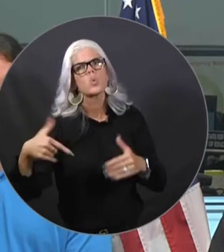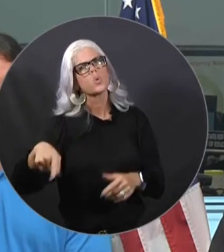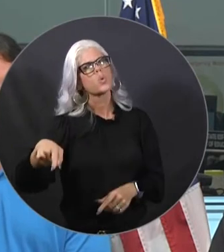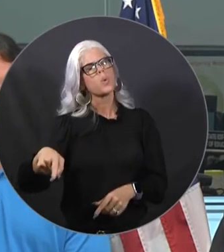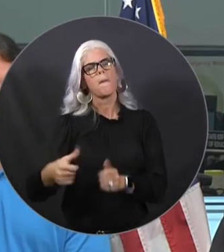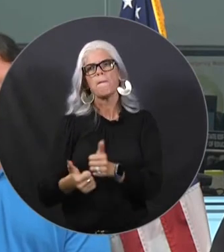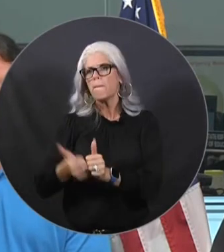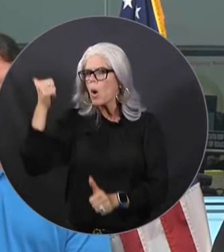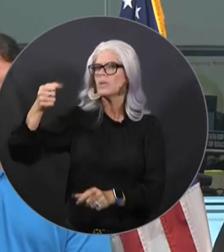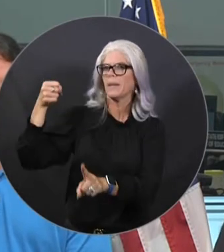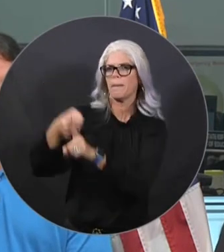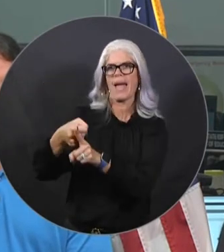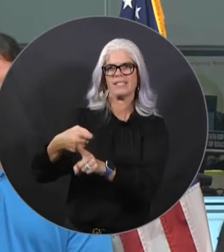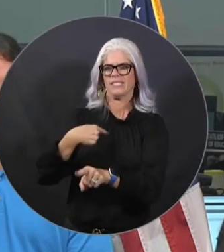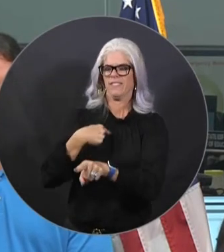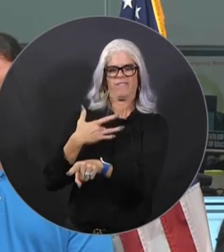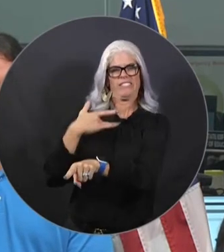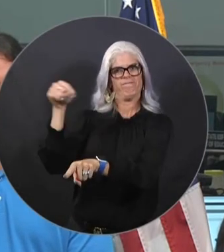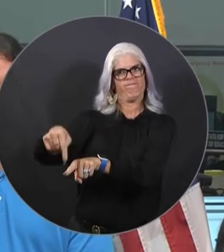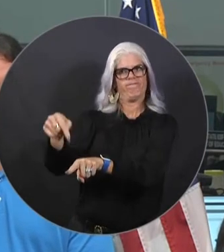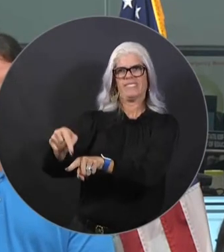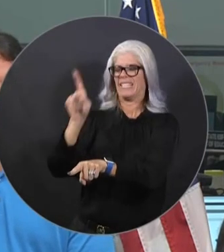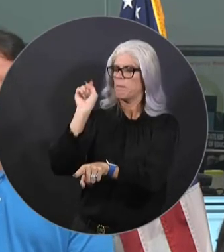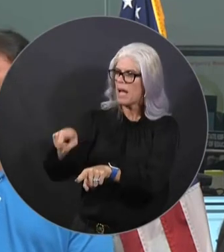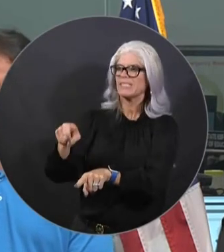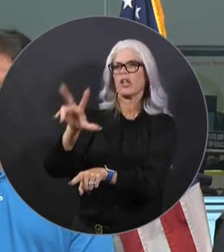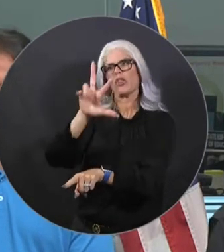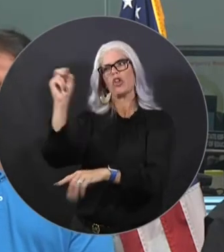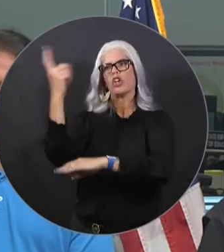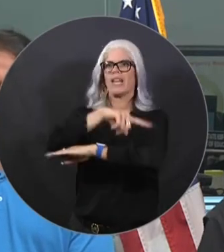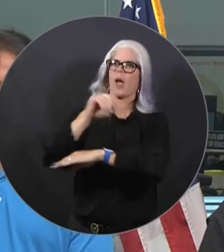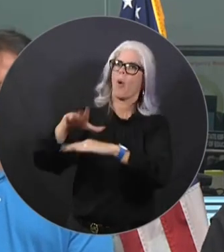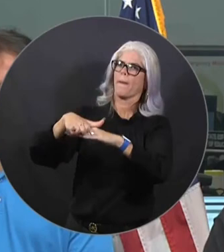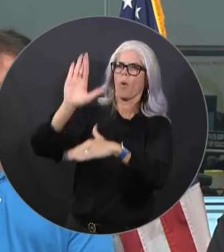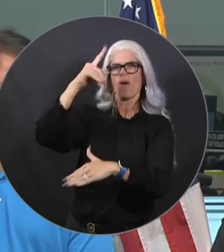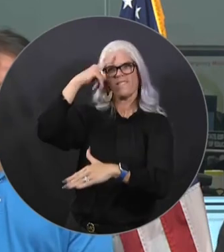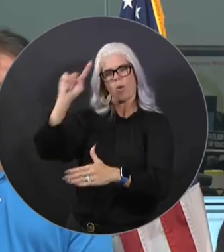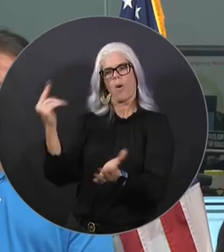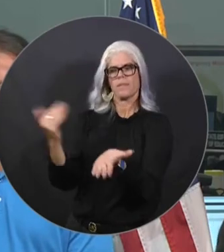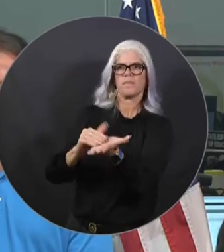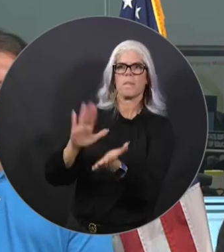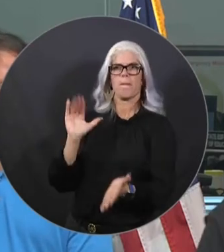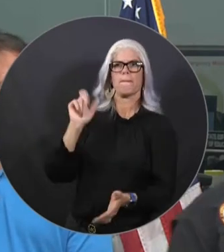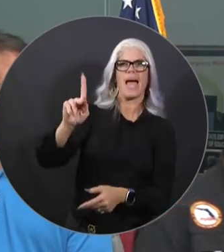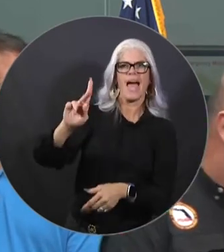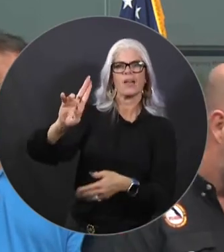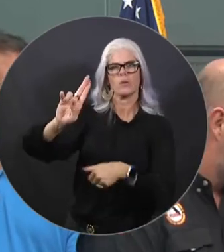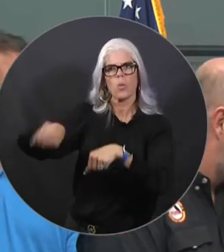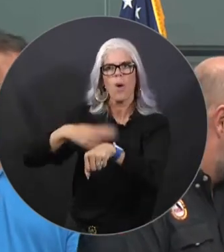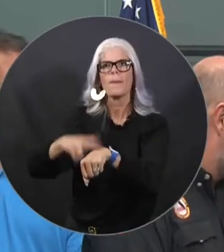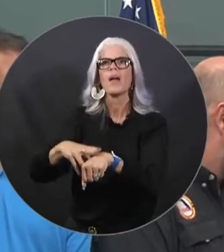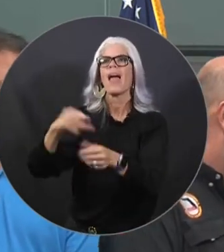that the recovery is being handled effectively and remove any type of bureaucratic issues that might be going on.